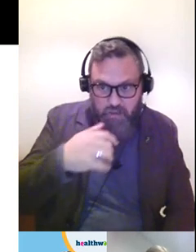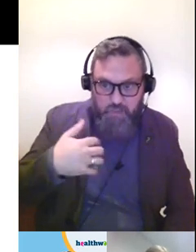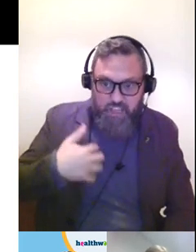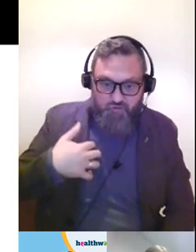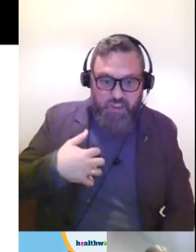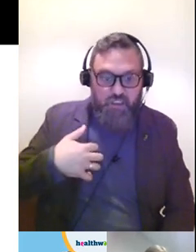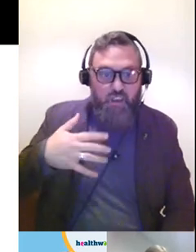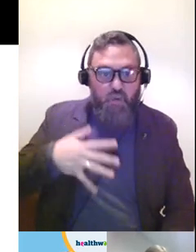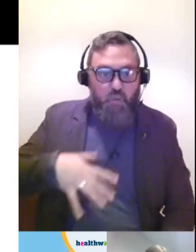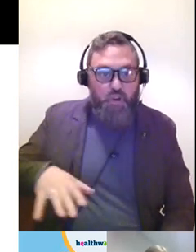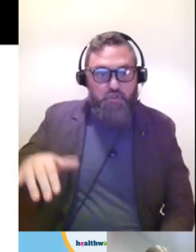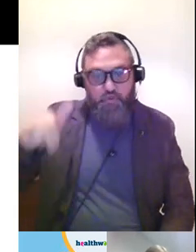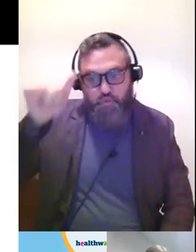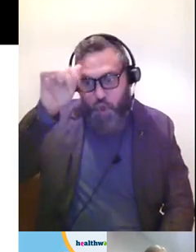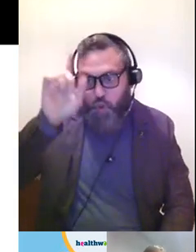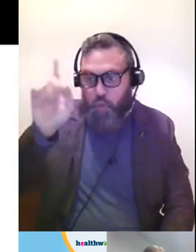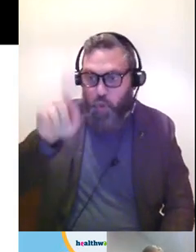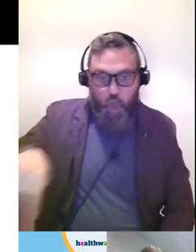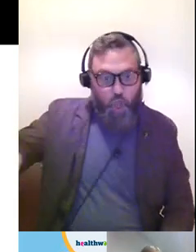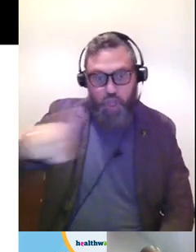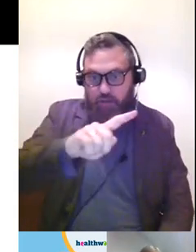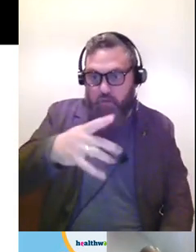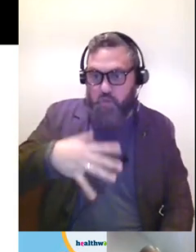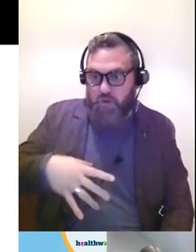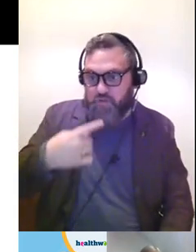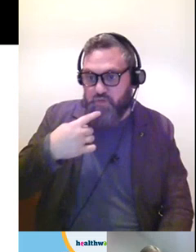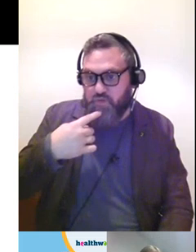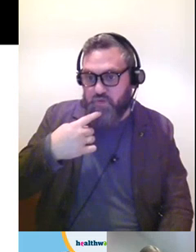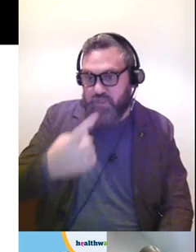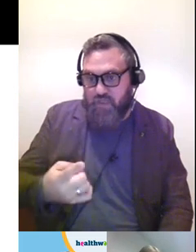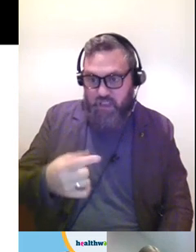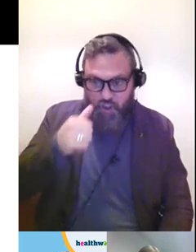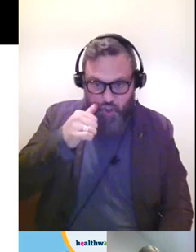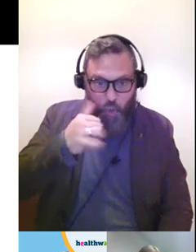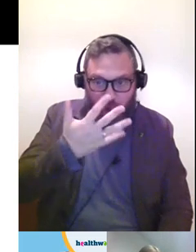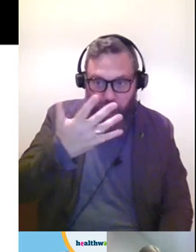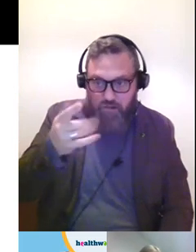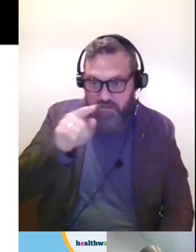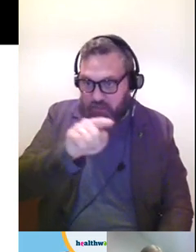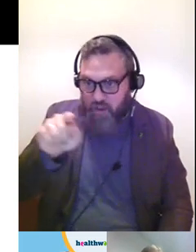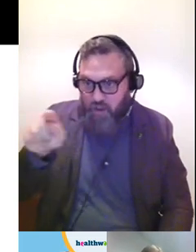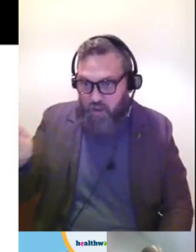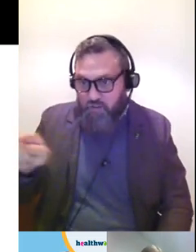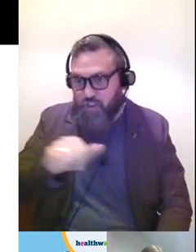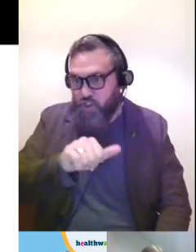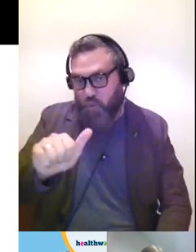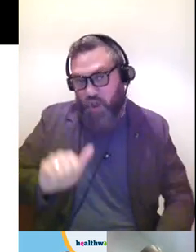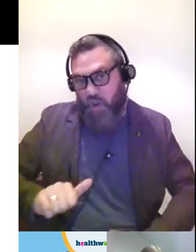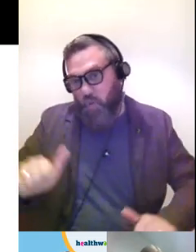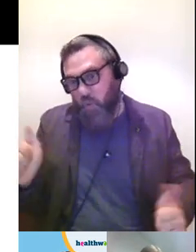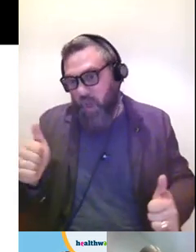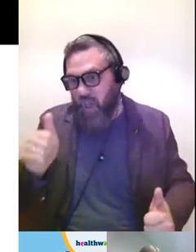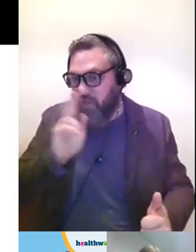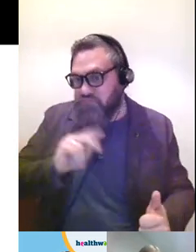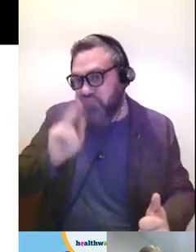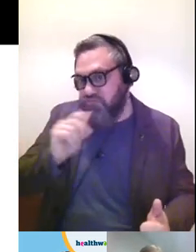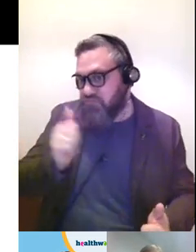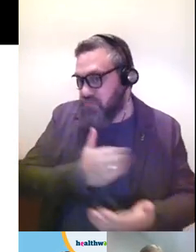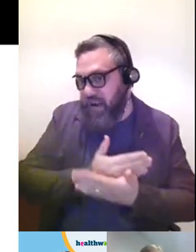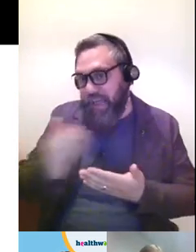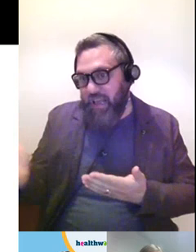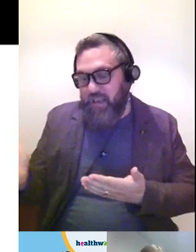people have got to say. And I know people on this call, I know a lot of them, you are very articulate about this. I think there's a